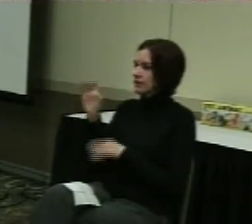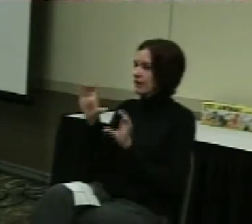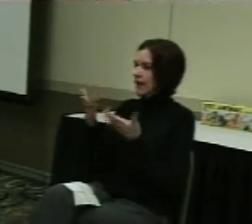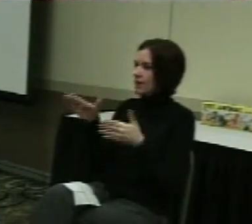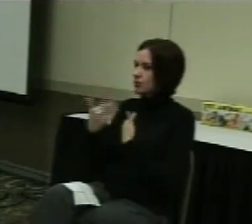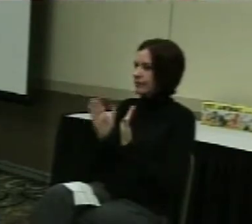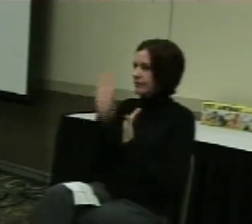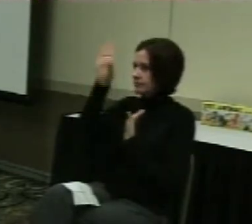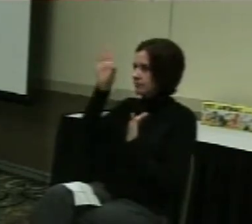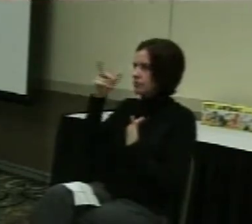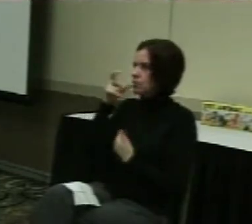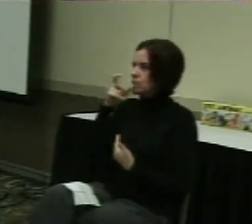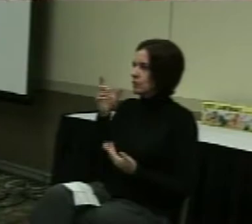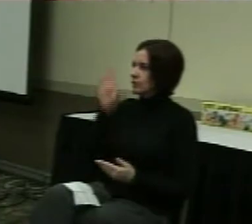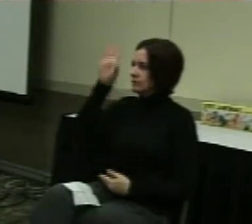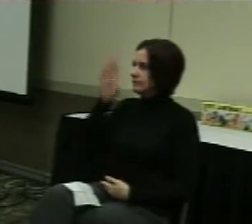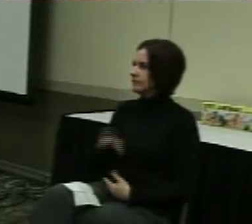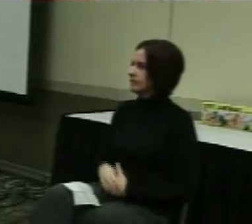Inclusive environments.